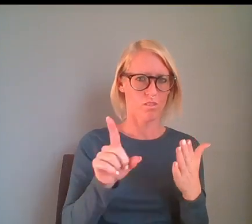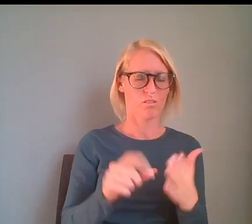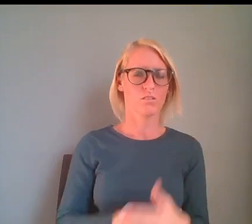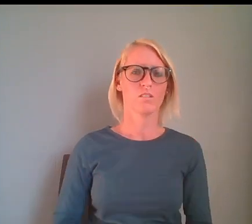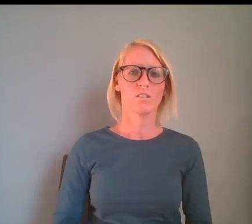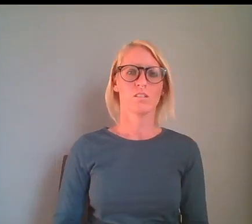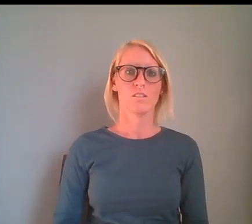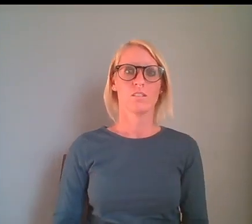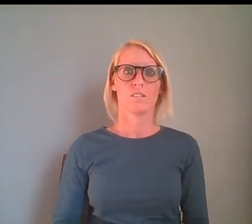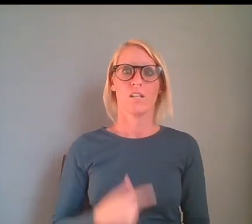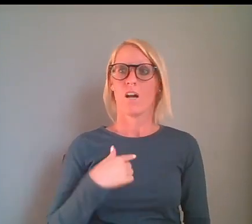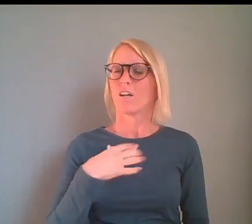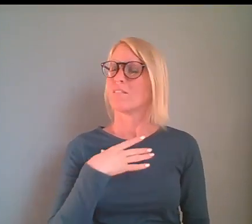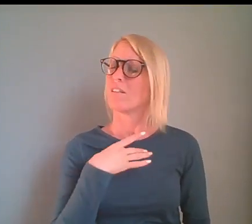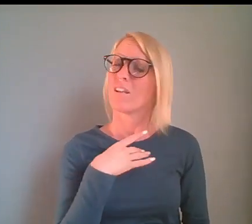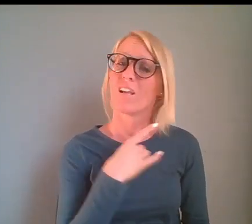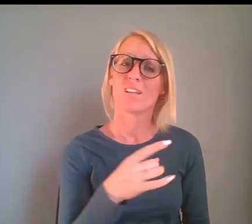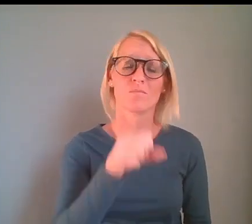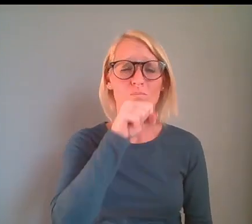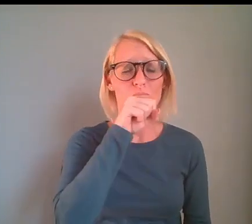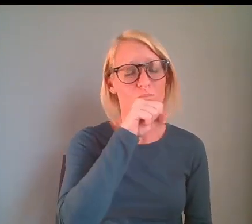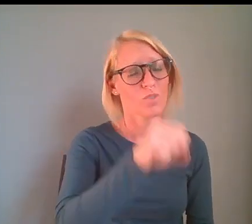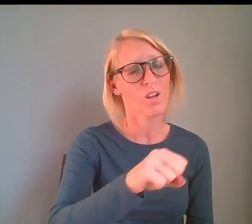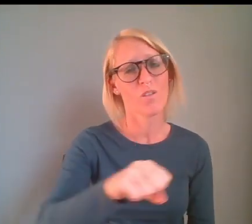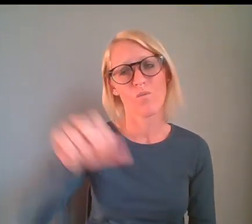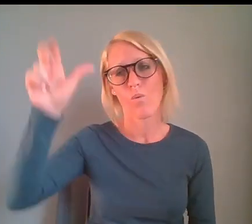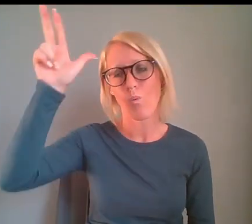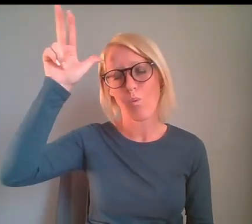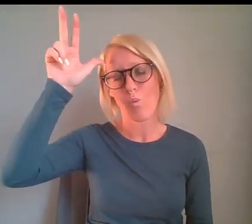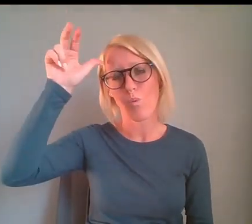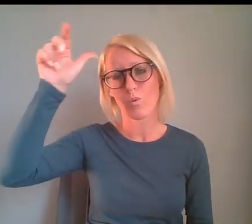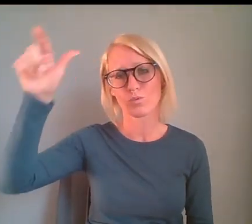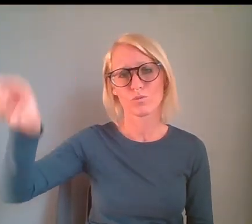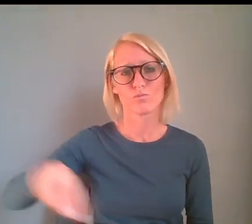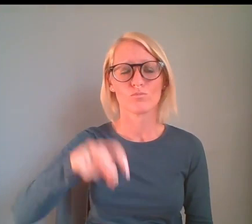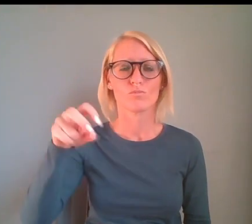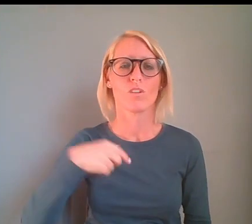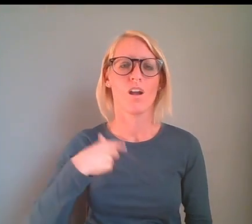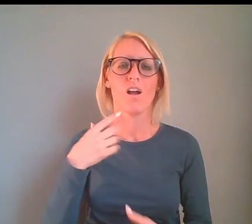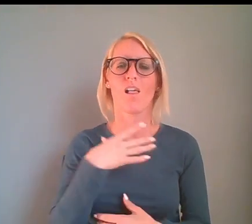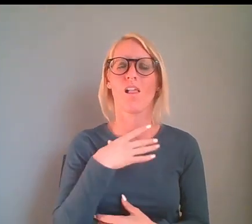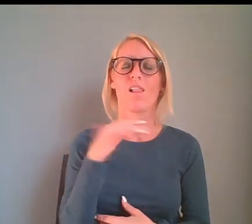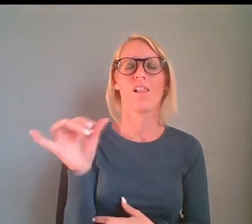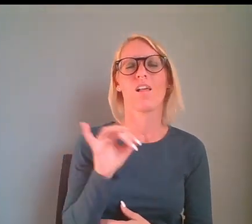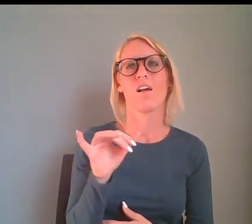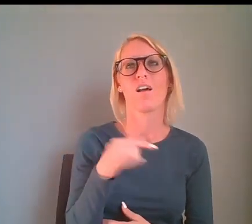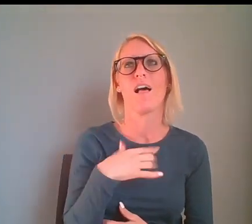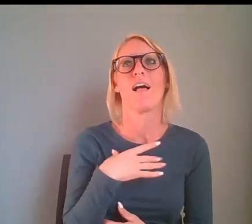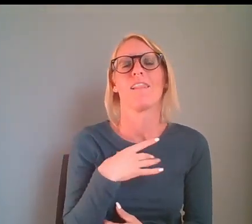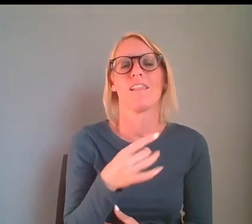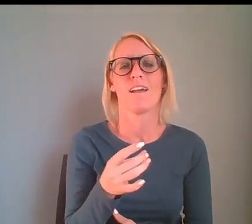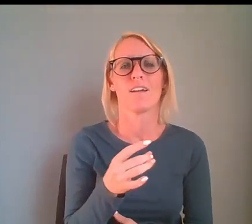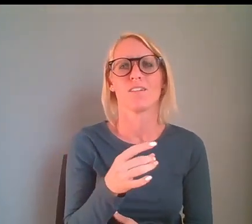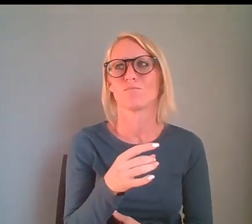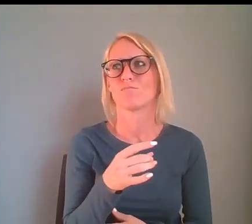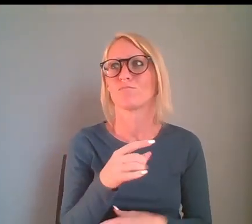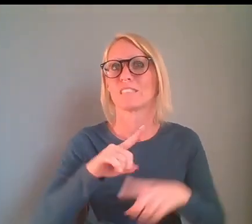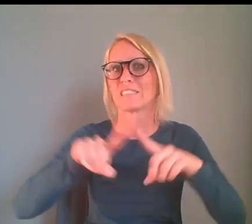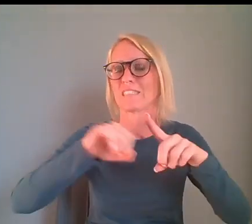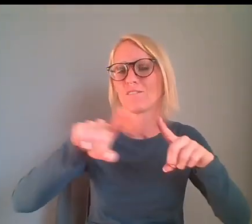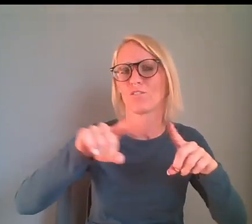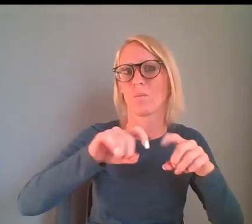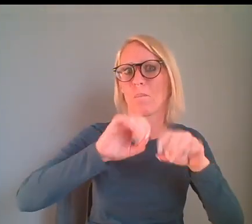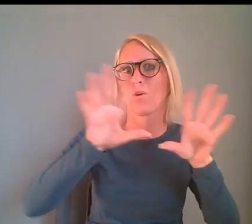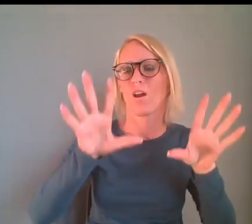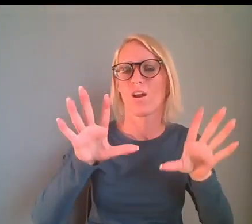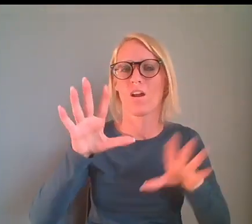I really liked horses, and I kind of liked wild colors. And I think I entered this in the fair, and that's